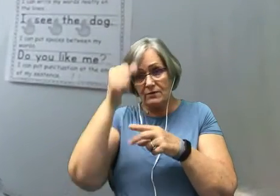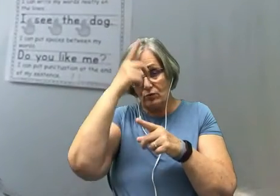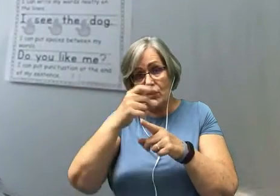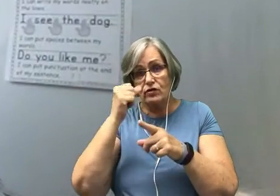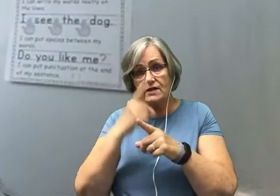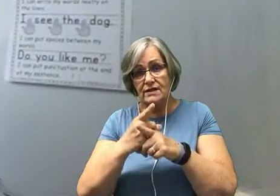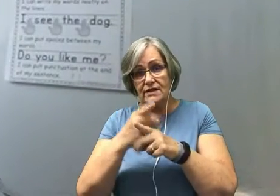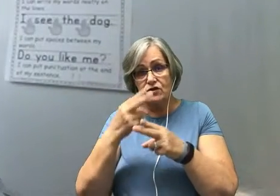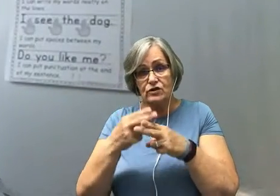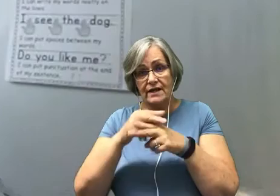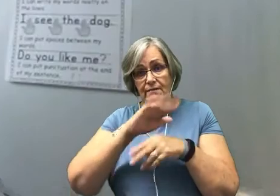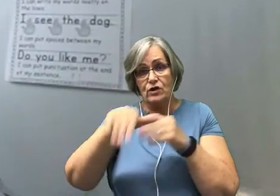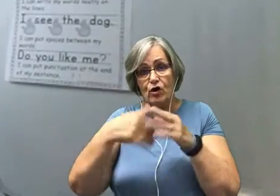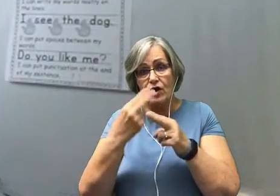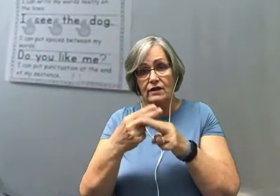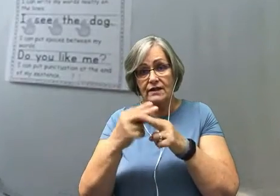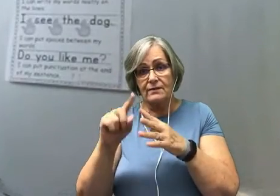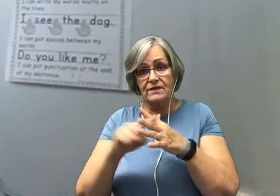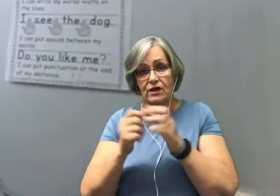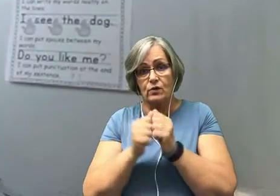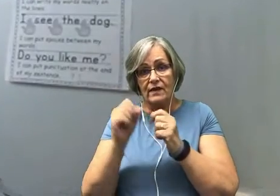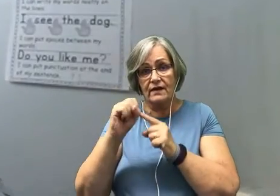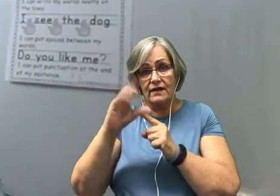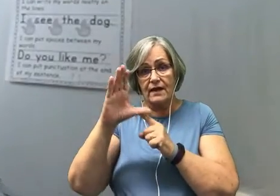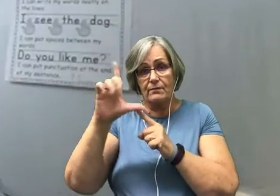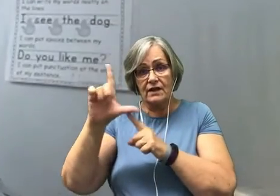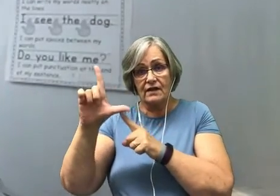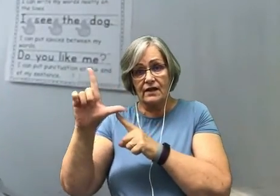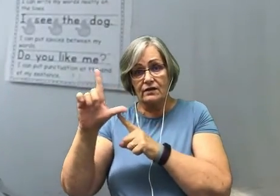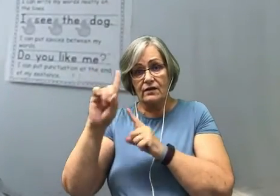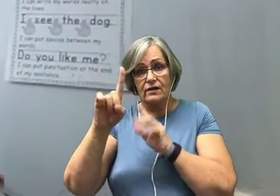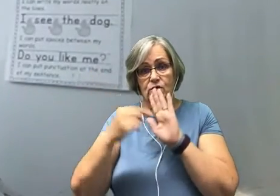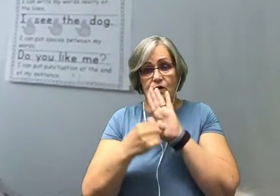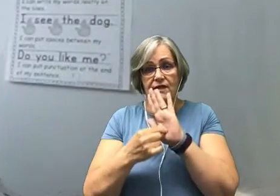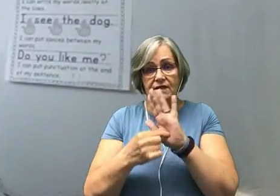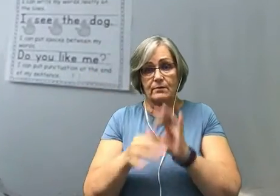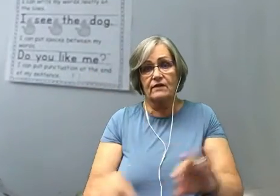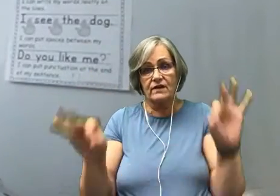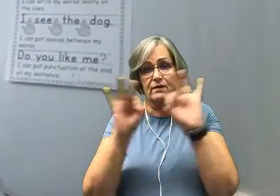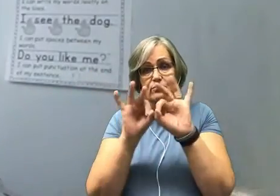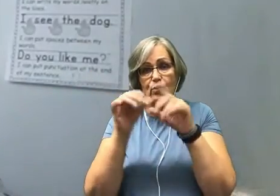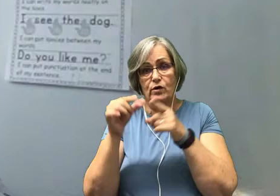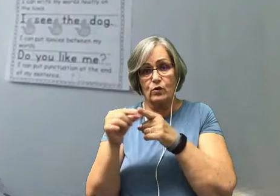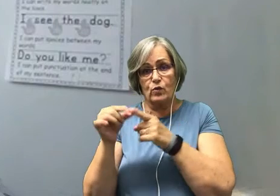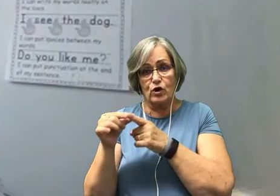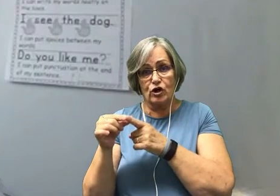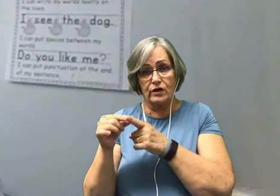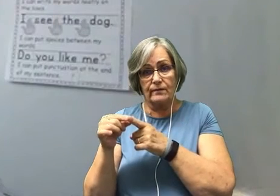names or our brothers and sisters' names, all names start with capital letters. So that's one example of important